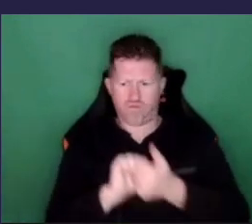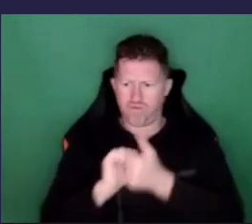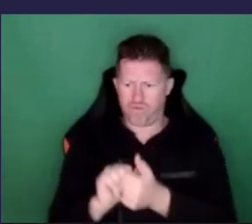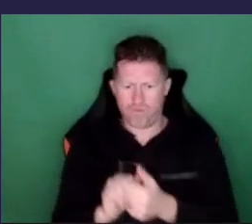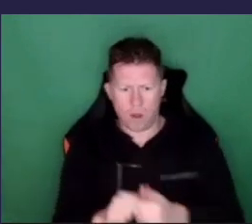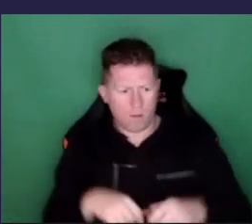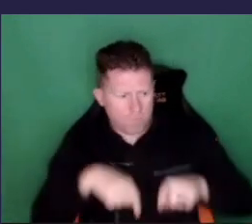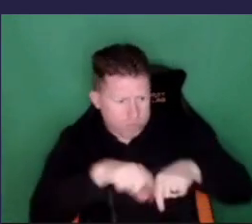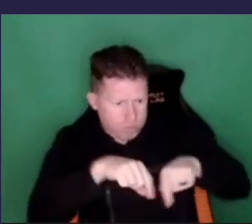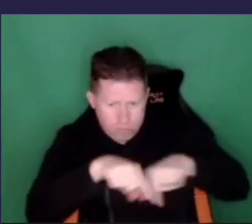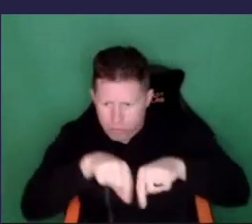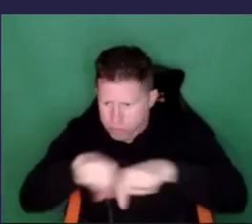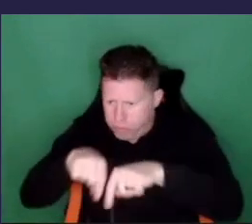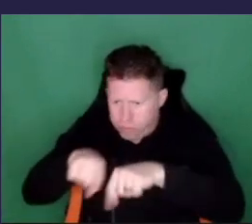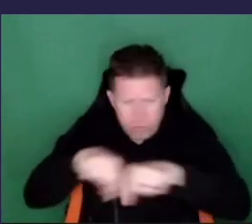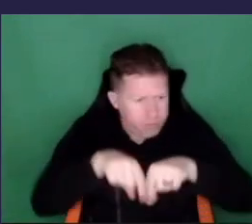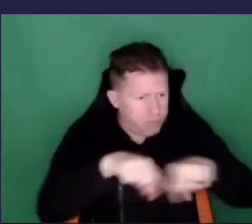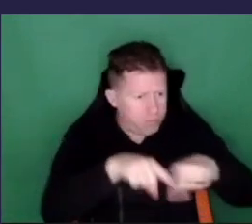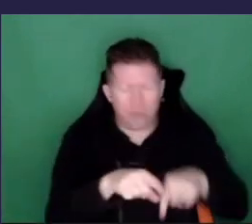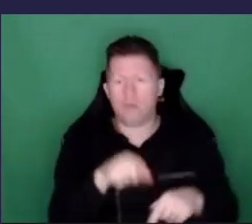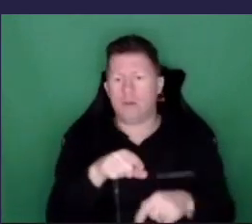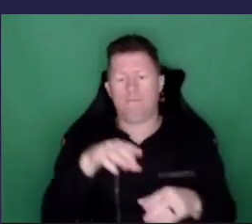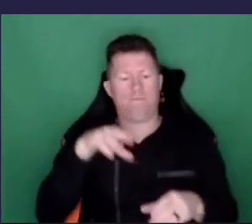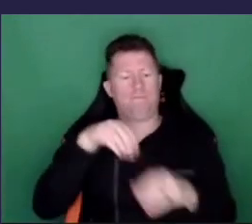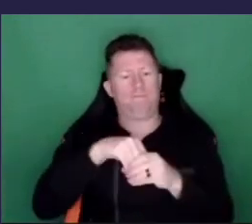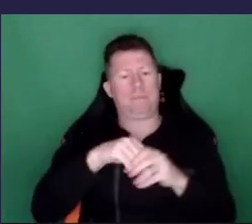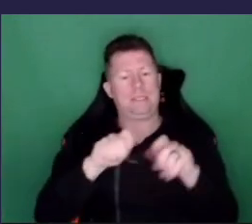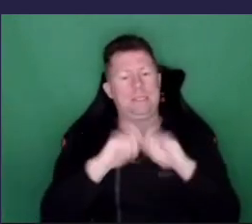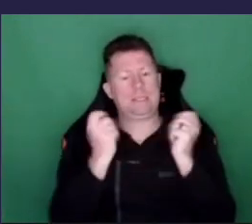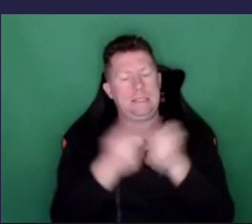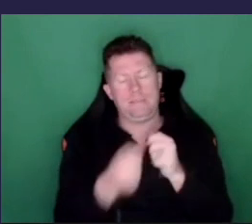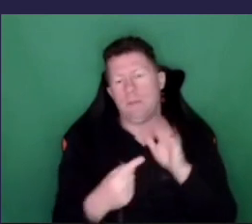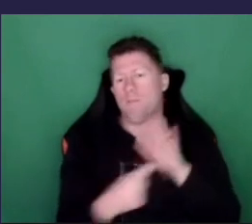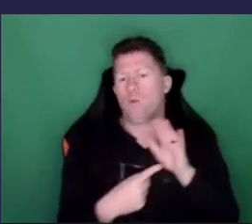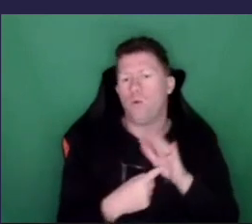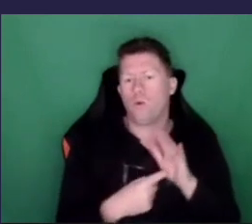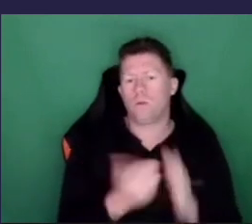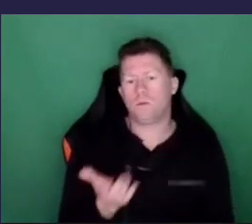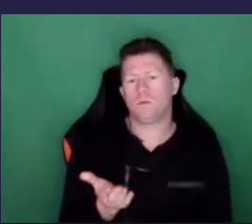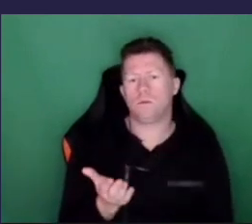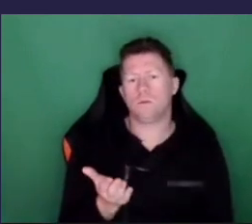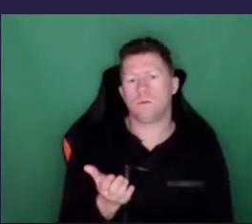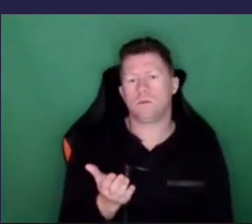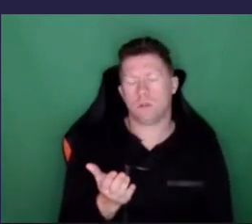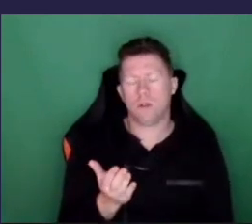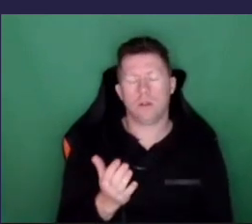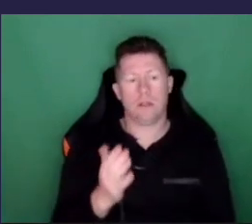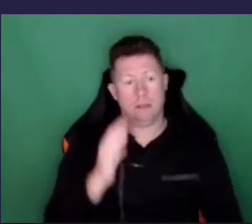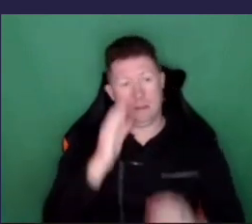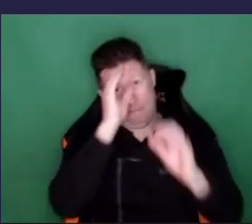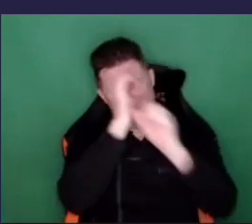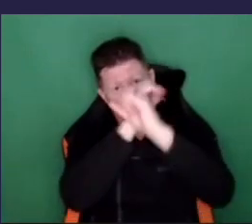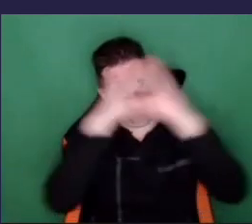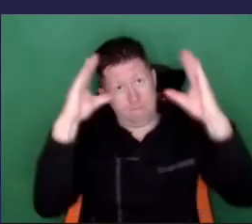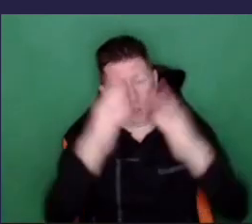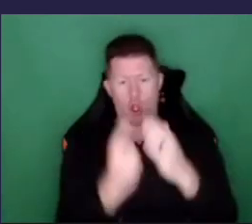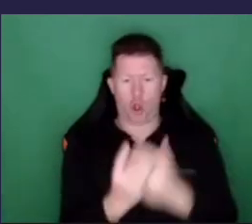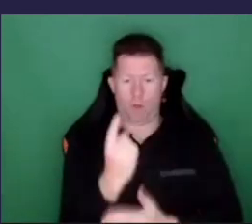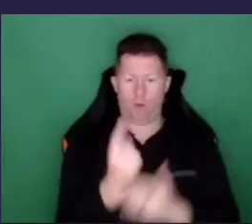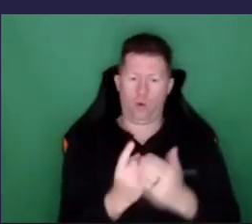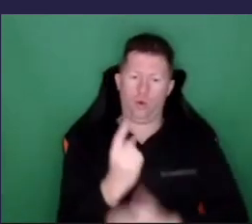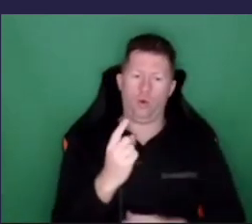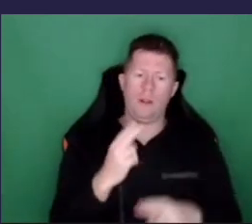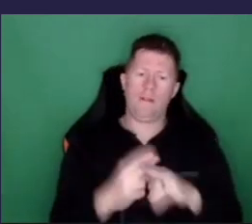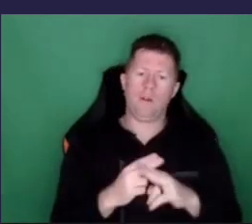to a team. And that was really important for them. So that's, thinking about those opportunities. What are the opportunities for